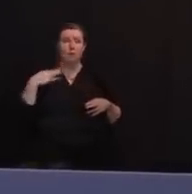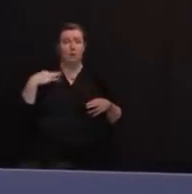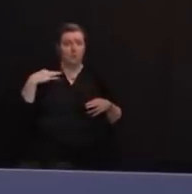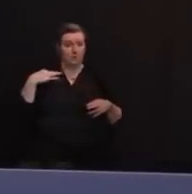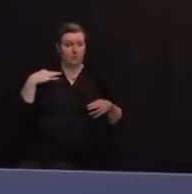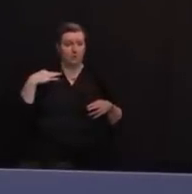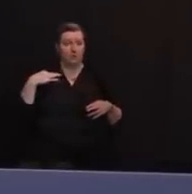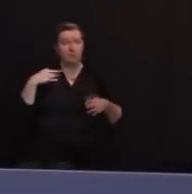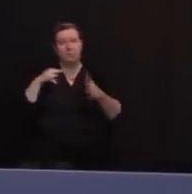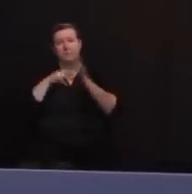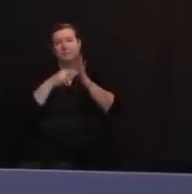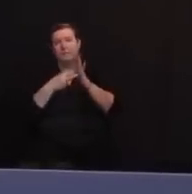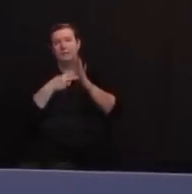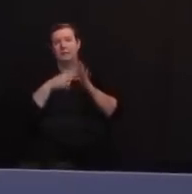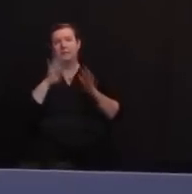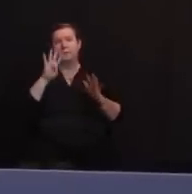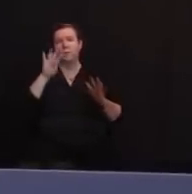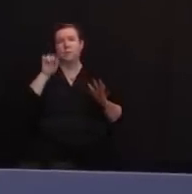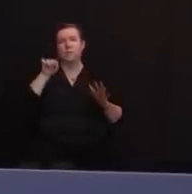4.7 million individuals.